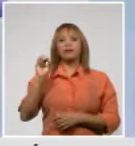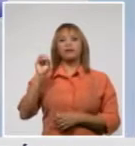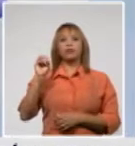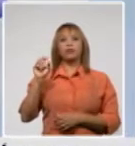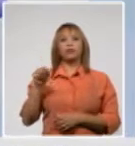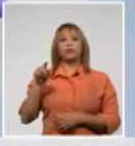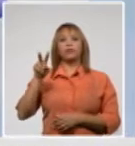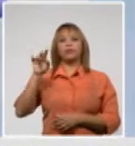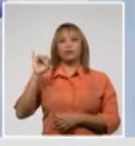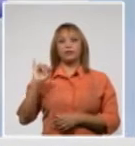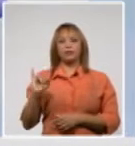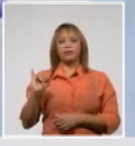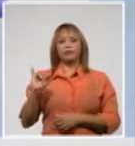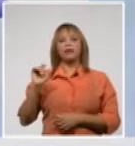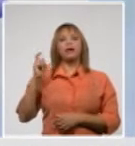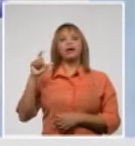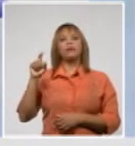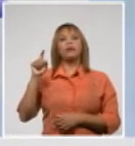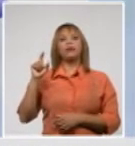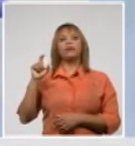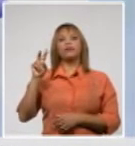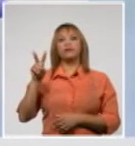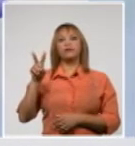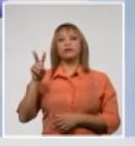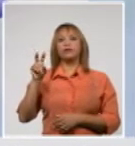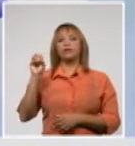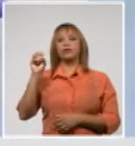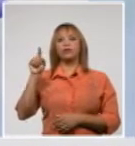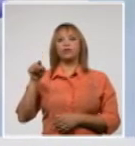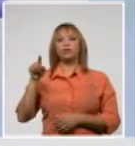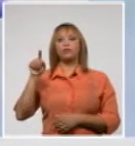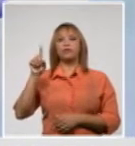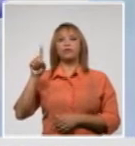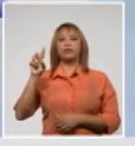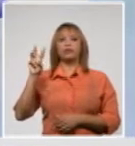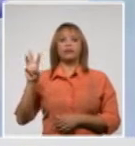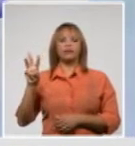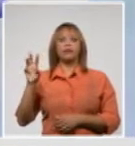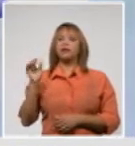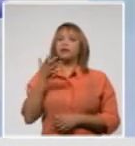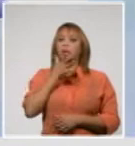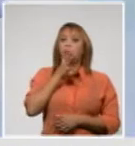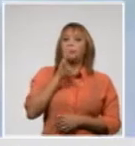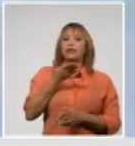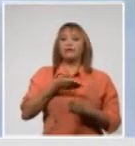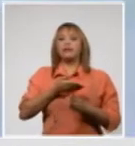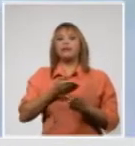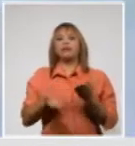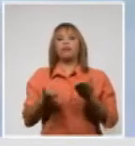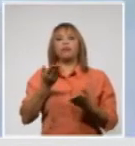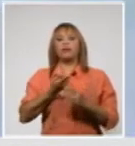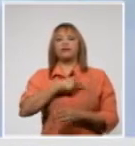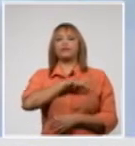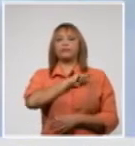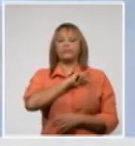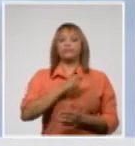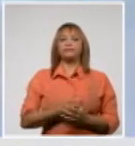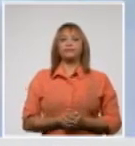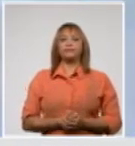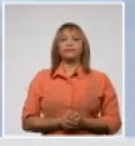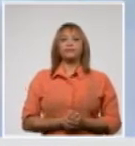Villa Clara with 0.64, Mayabeque with 0.26, and Camagüey